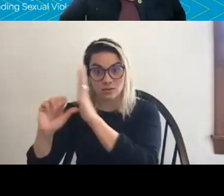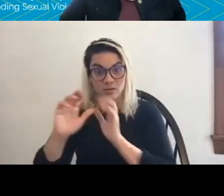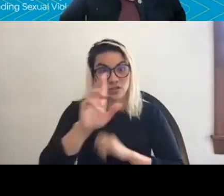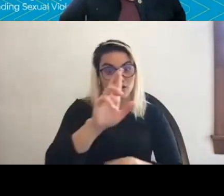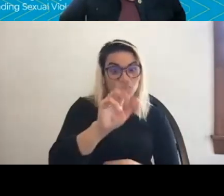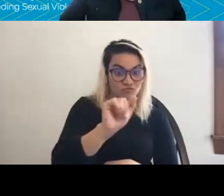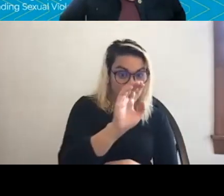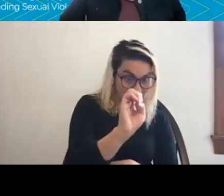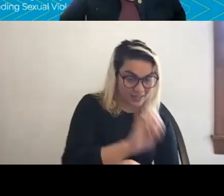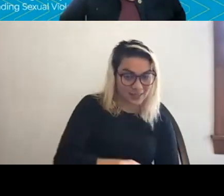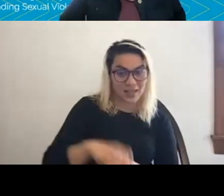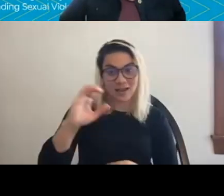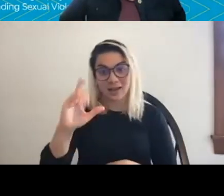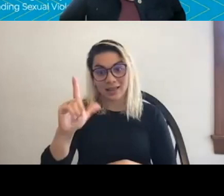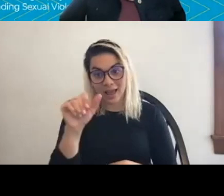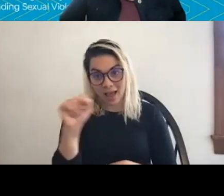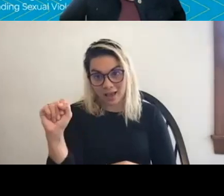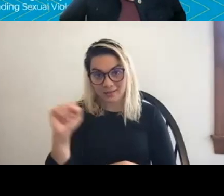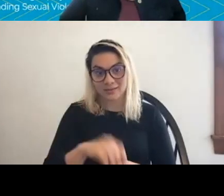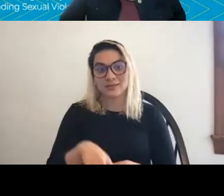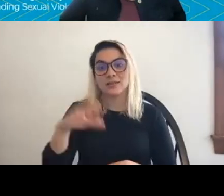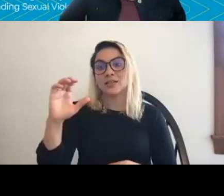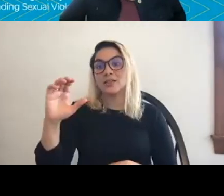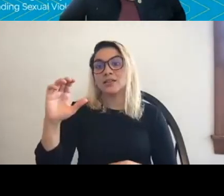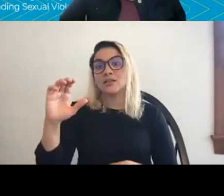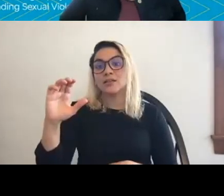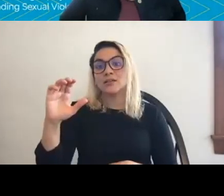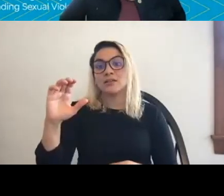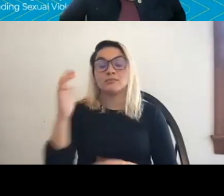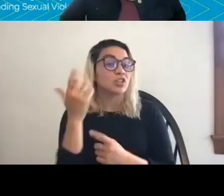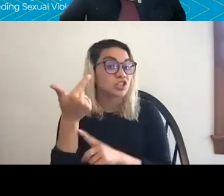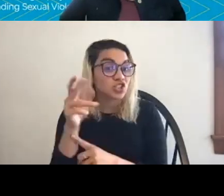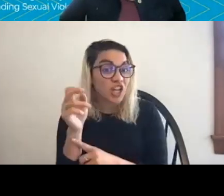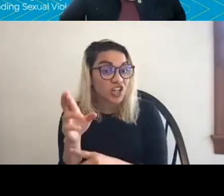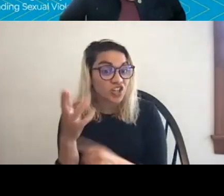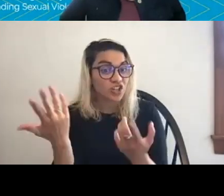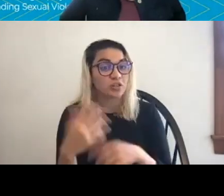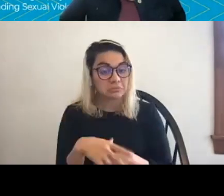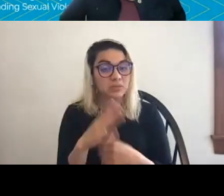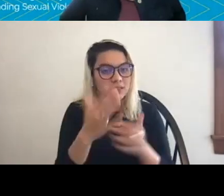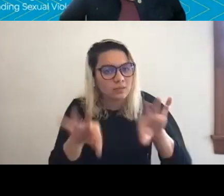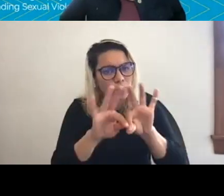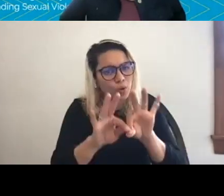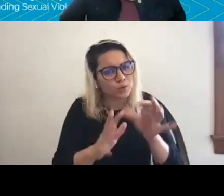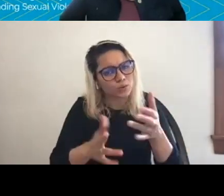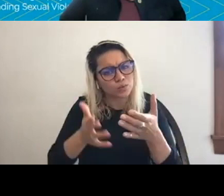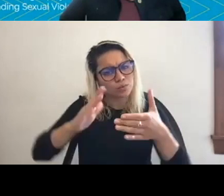and class and gender when we're talking about these issues, and in a way that does